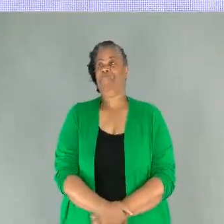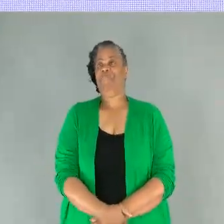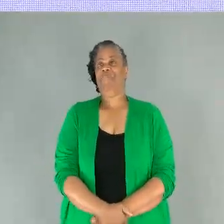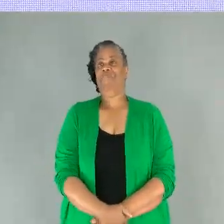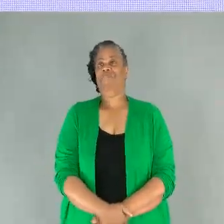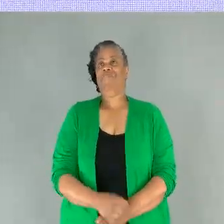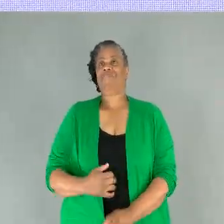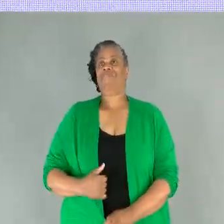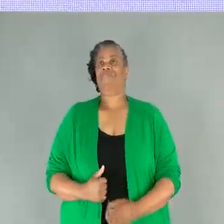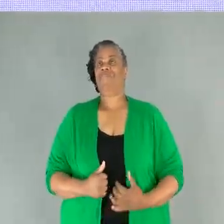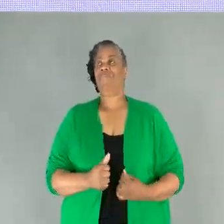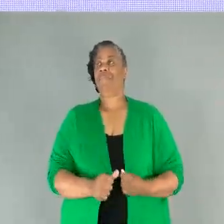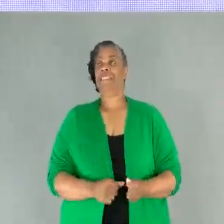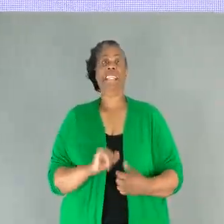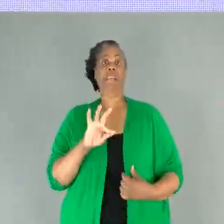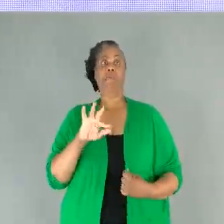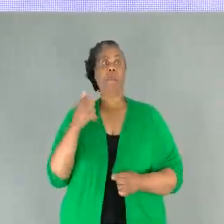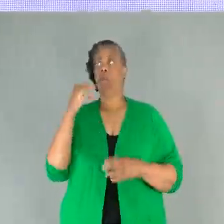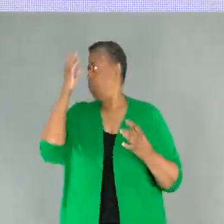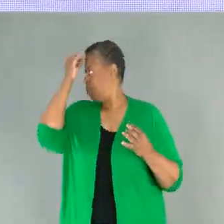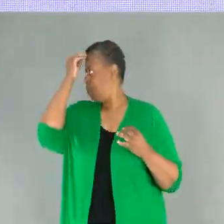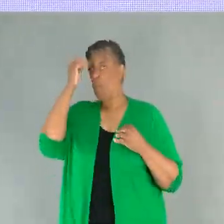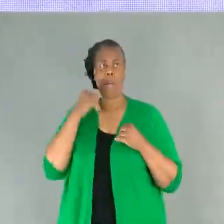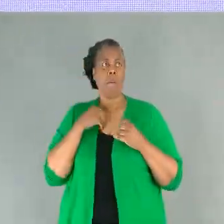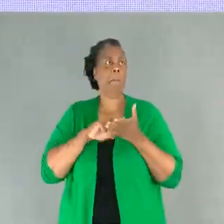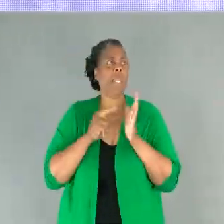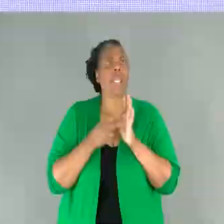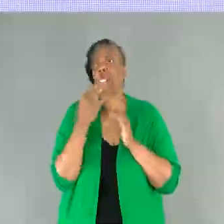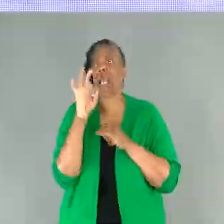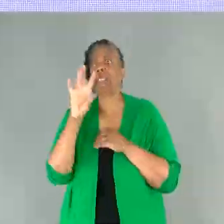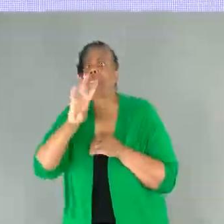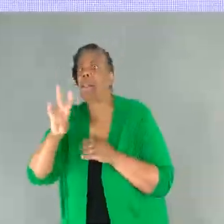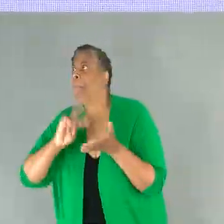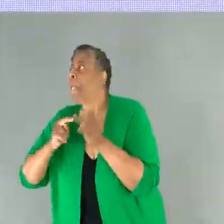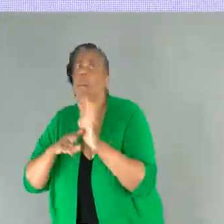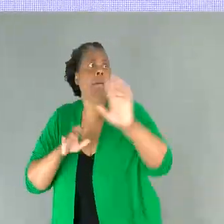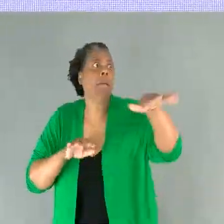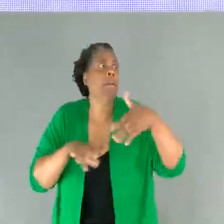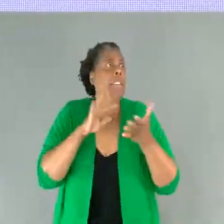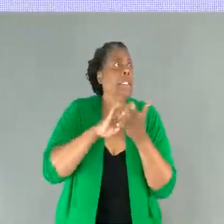if I caused anyone to be like, what does that mean?